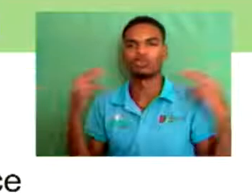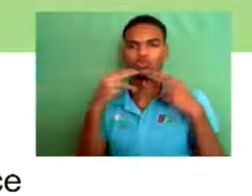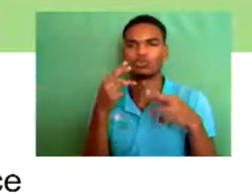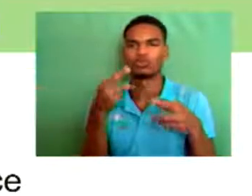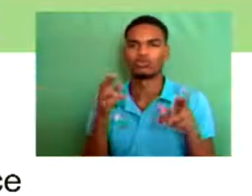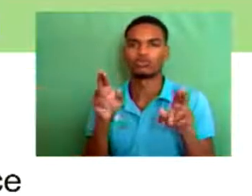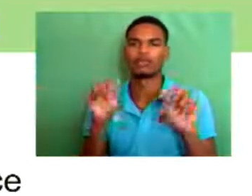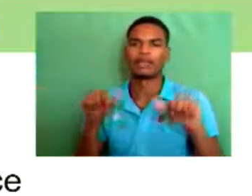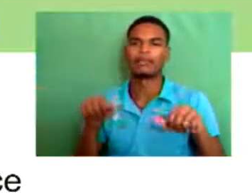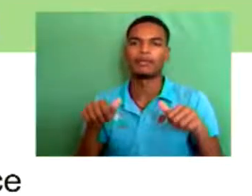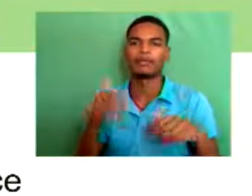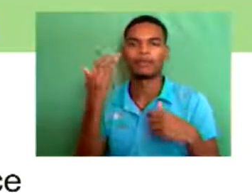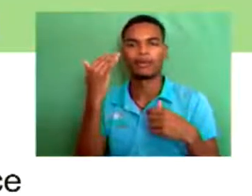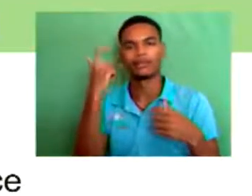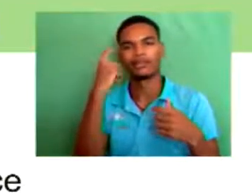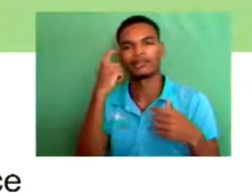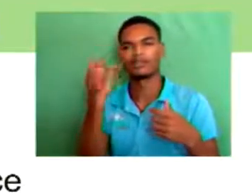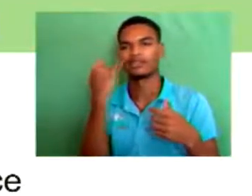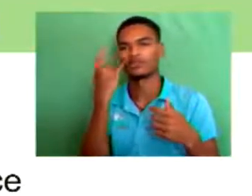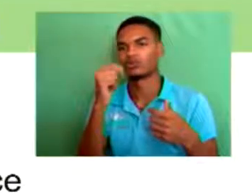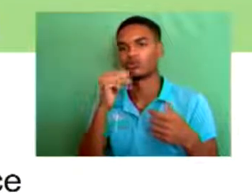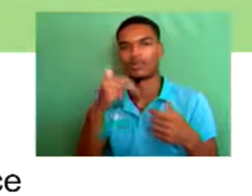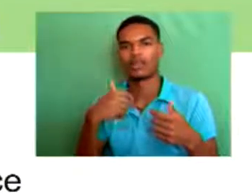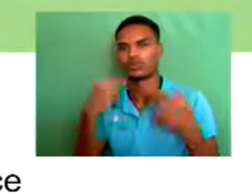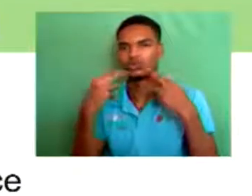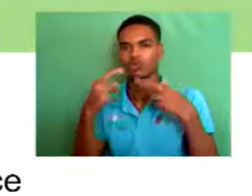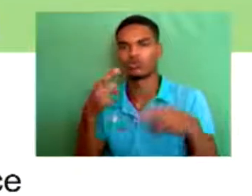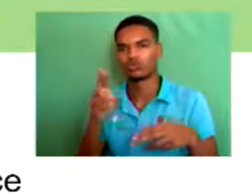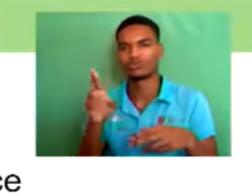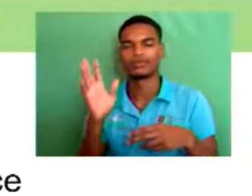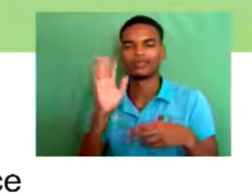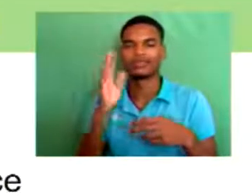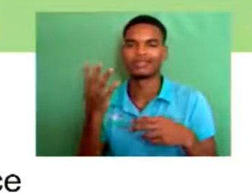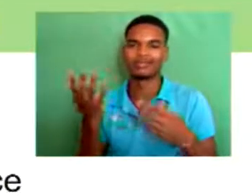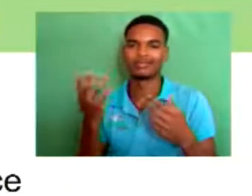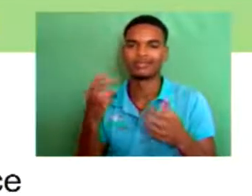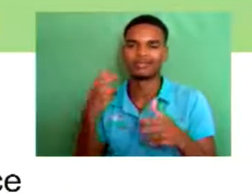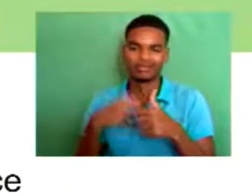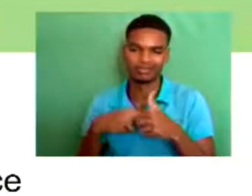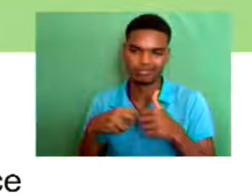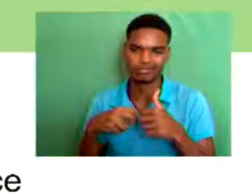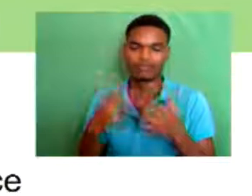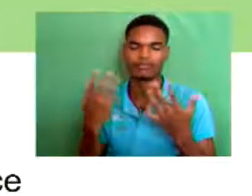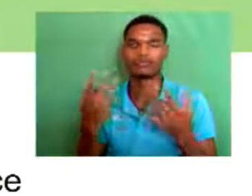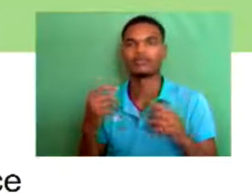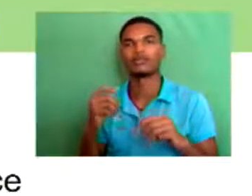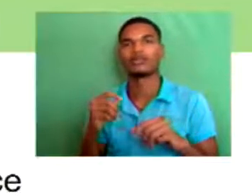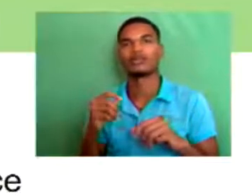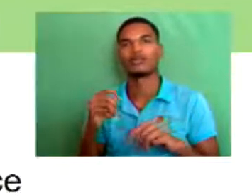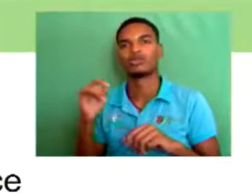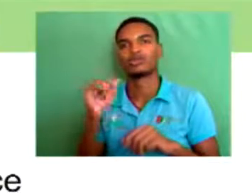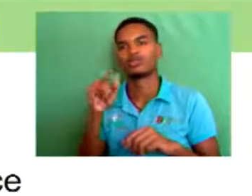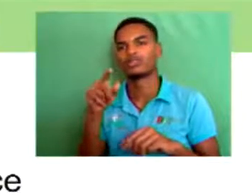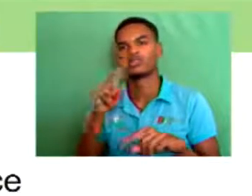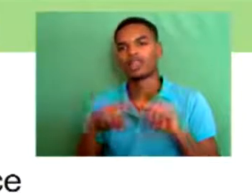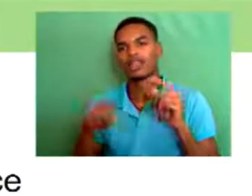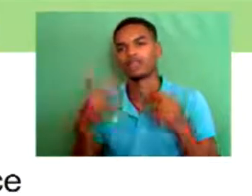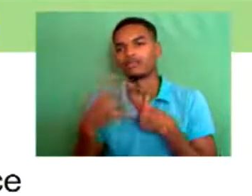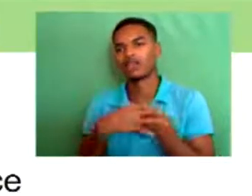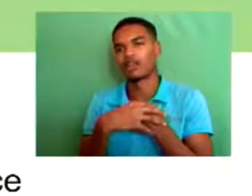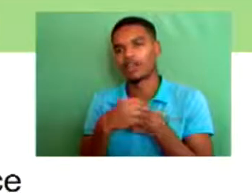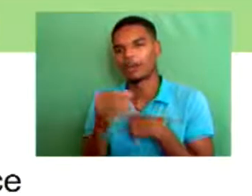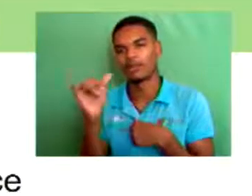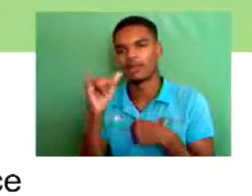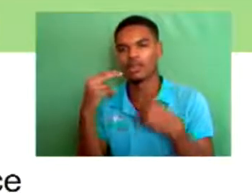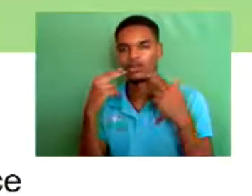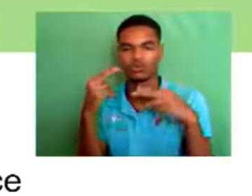broadcast television operator without a newsroom, it also provides a very simple way of essentially mimicking a newsroom. We'll get through that a little